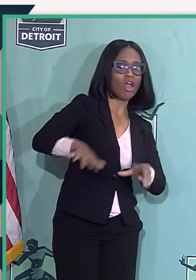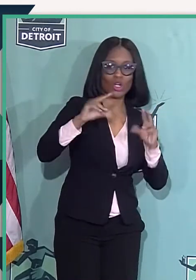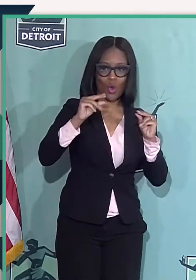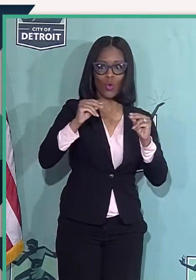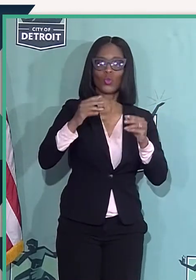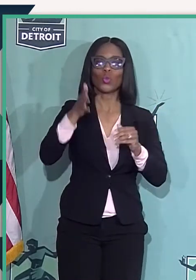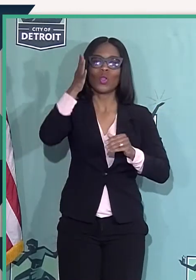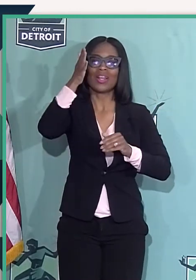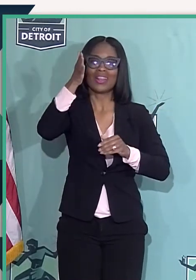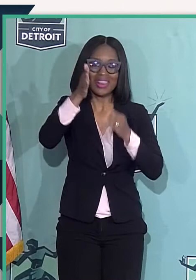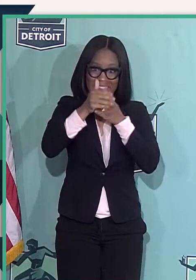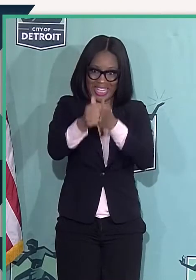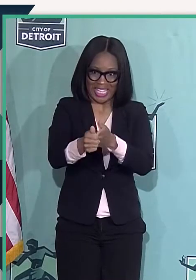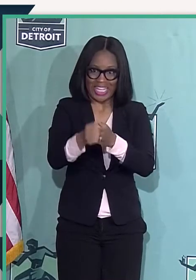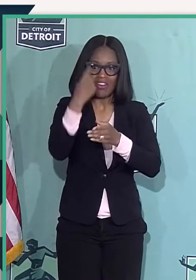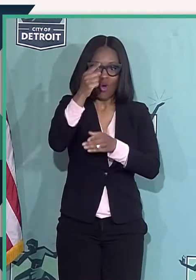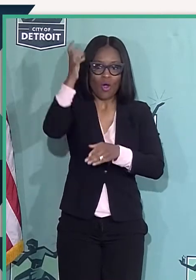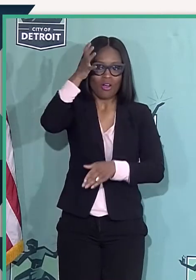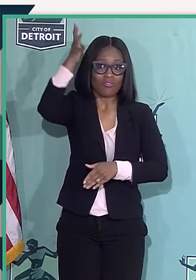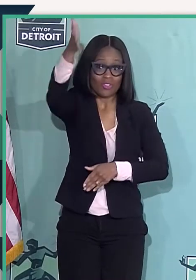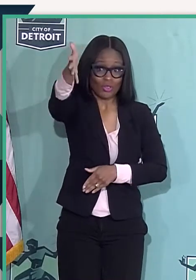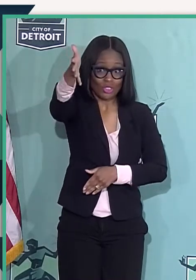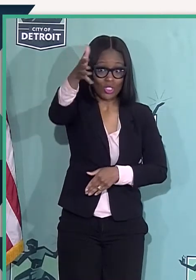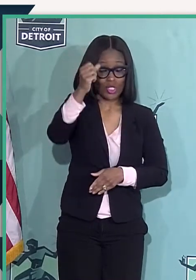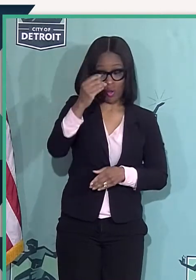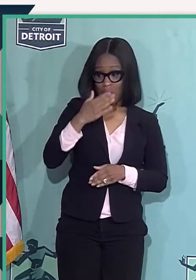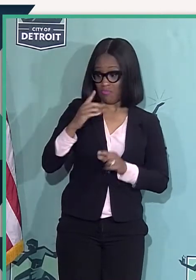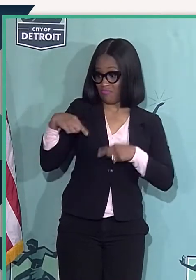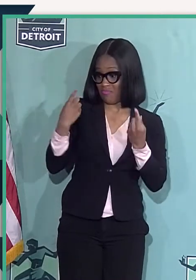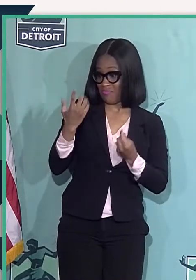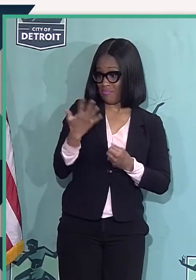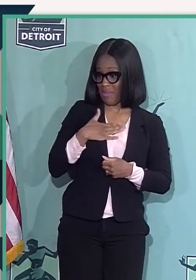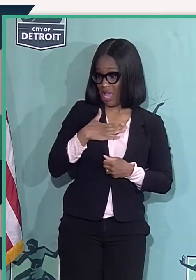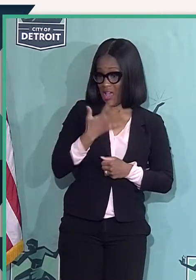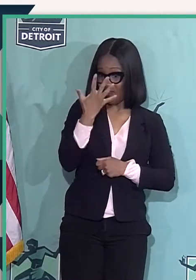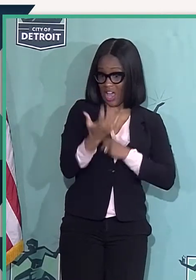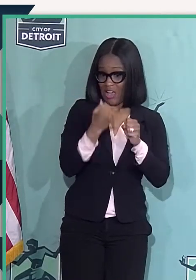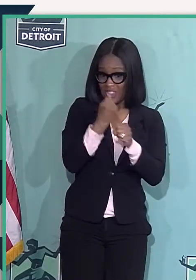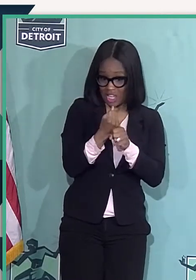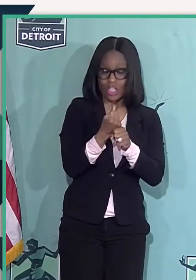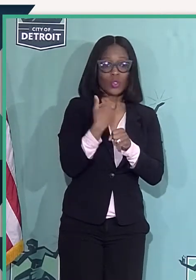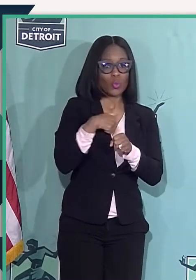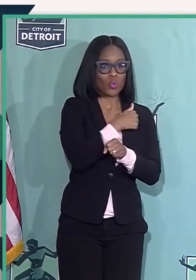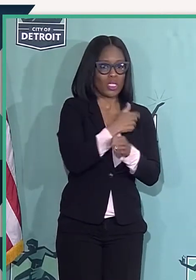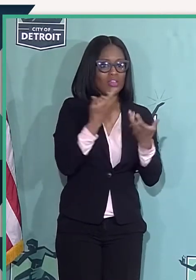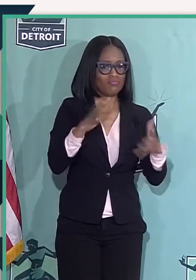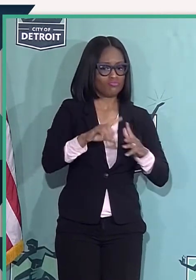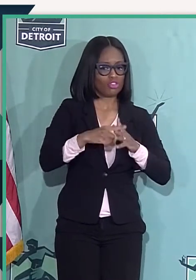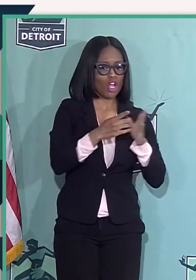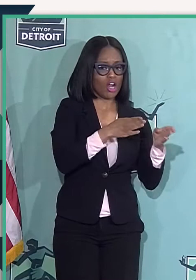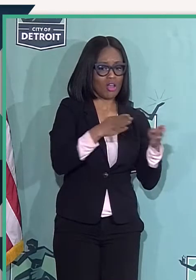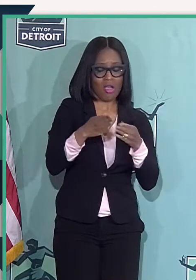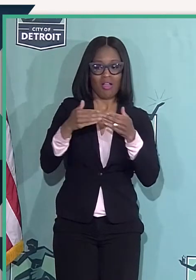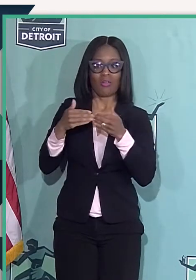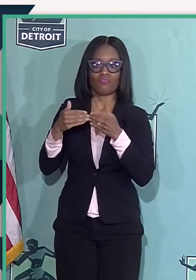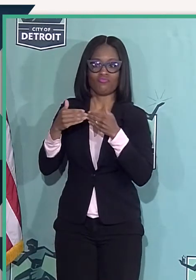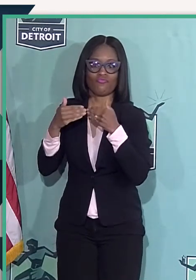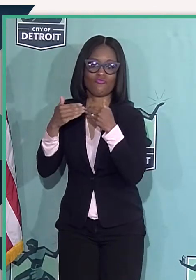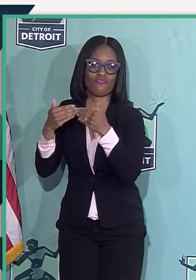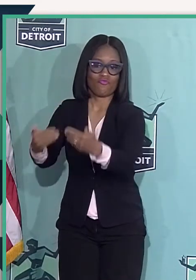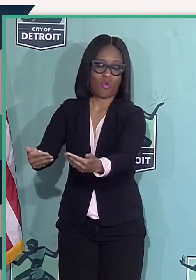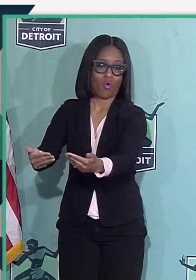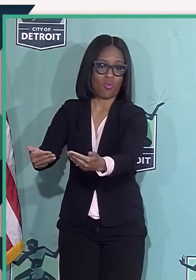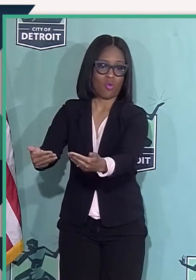go in. And so we started, at least in my 5 years on council, a trajectory of moving forward. And that is what I believe Detroit